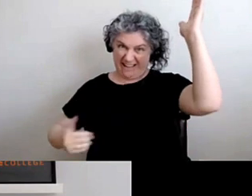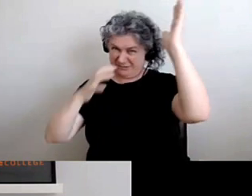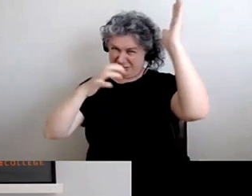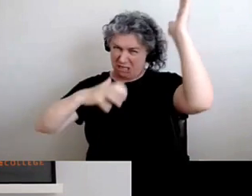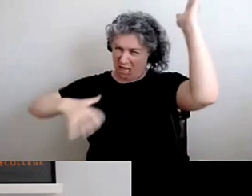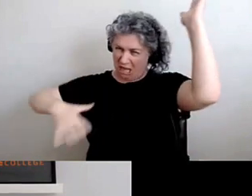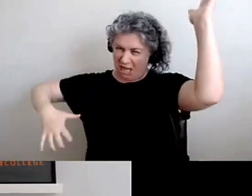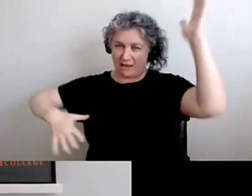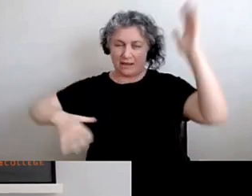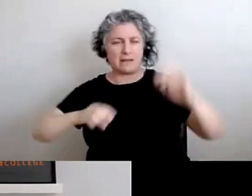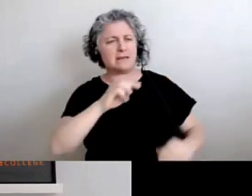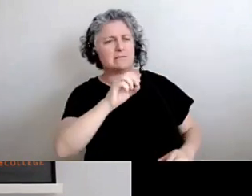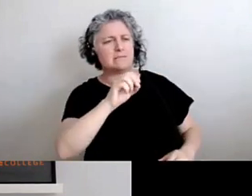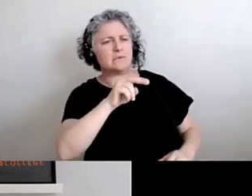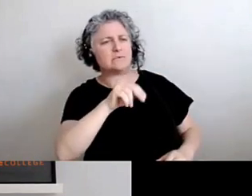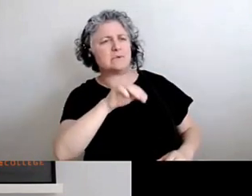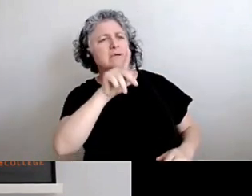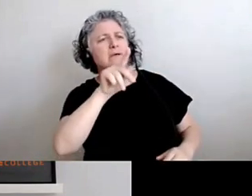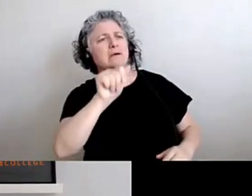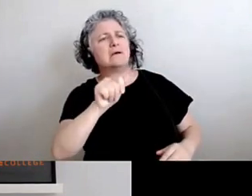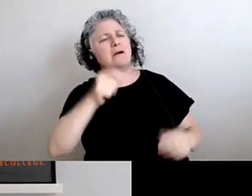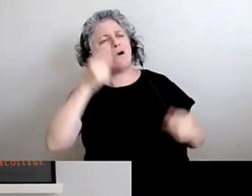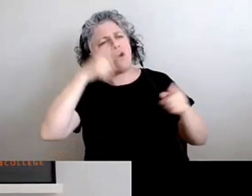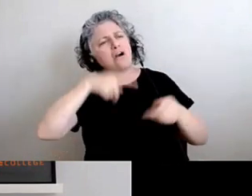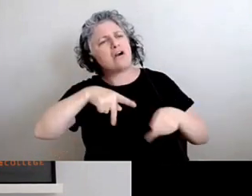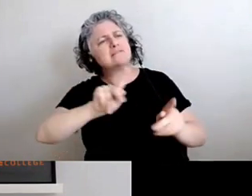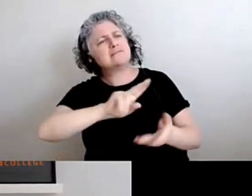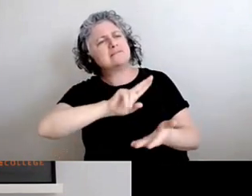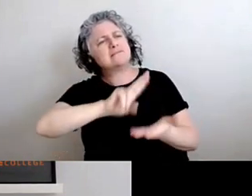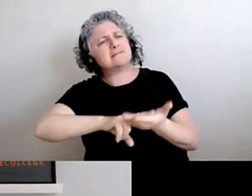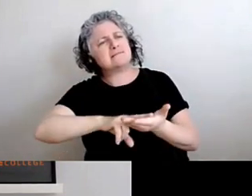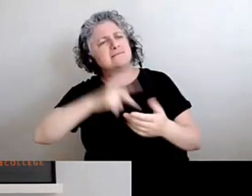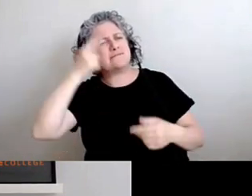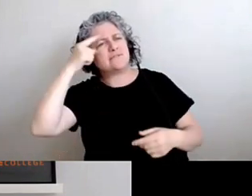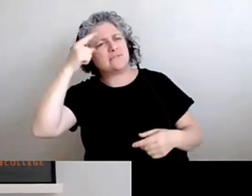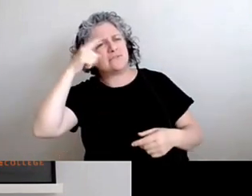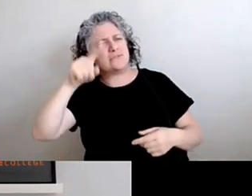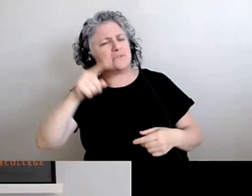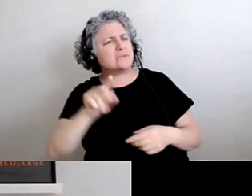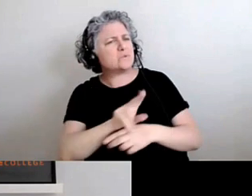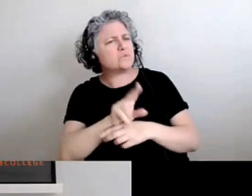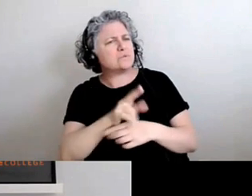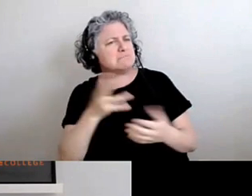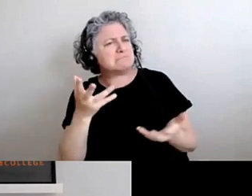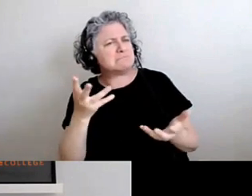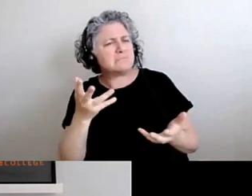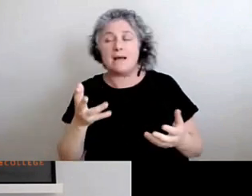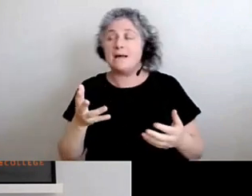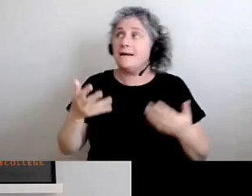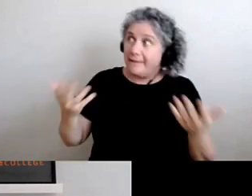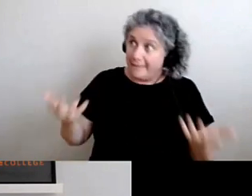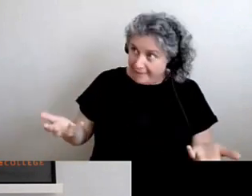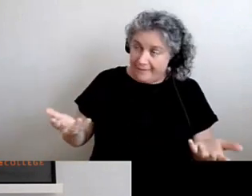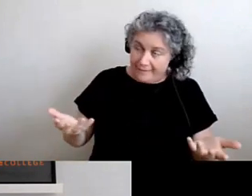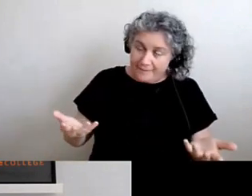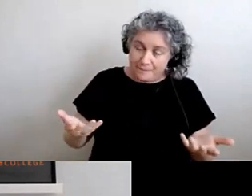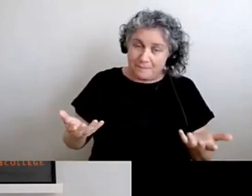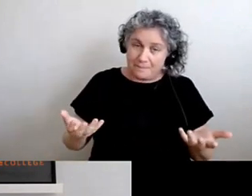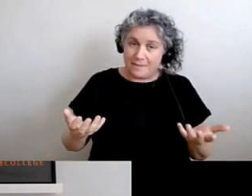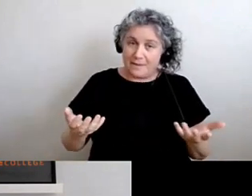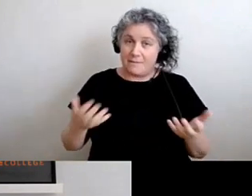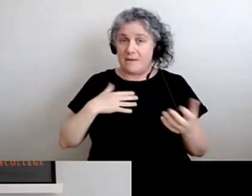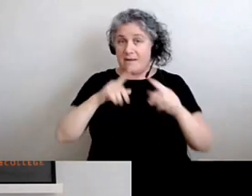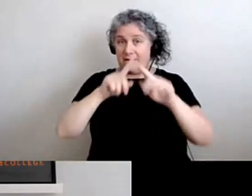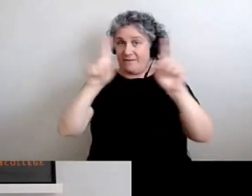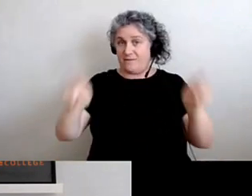And what would the consent form be for? What would you use it? How would you use it? So it would